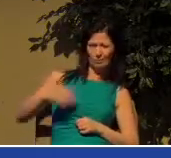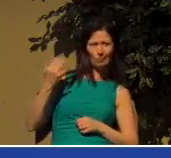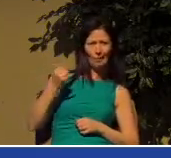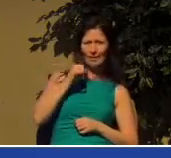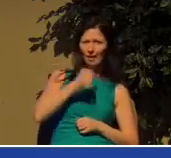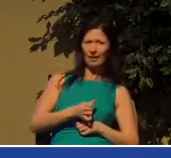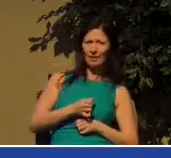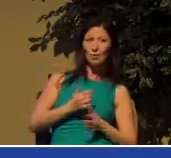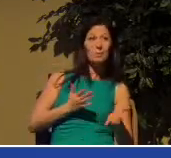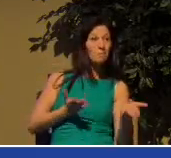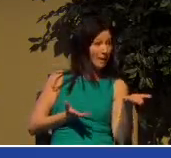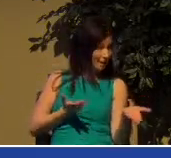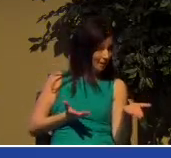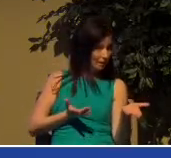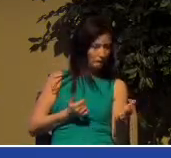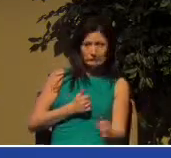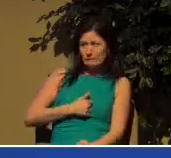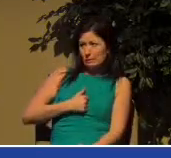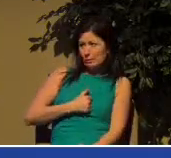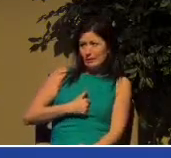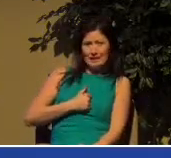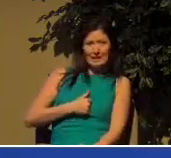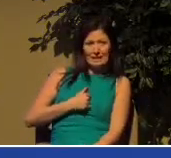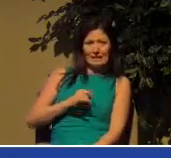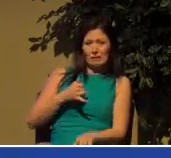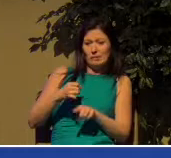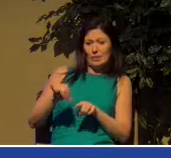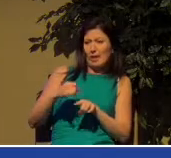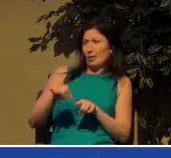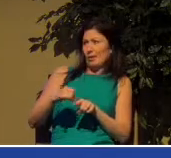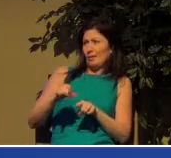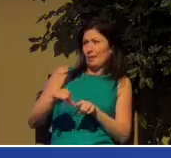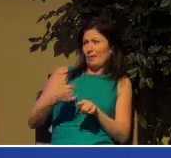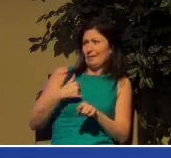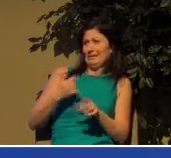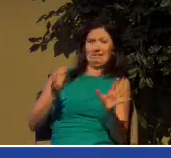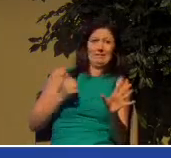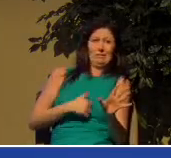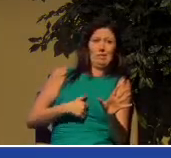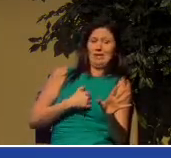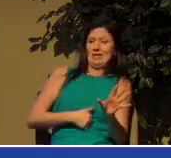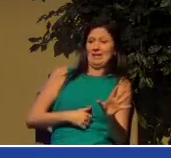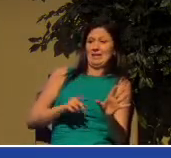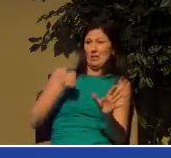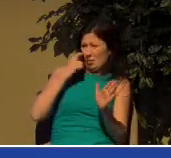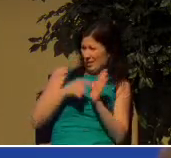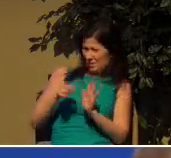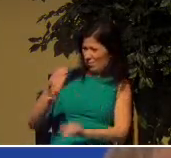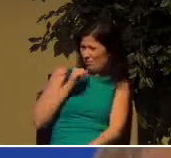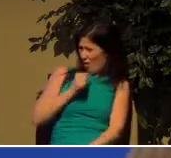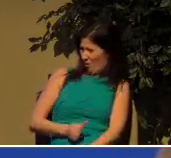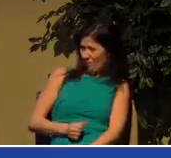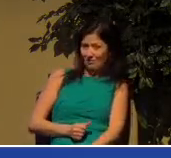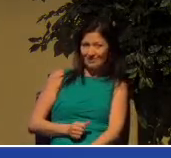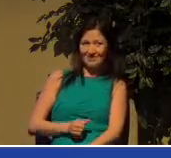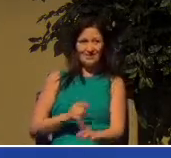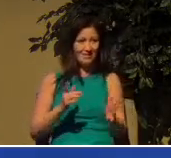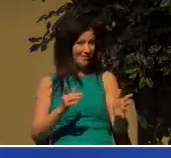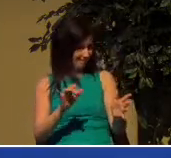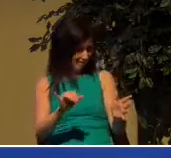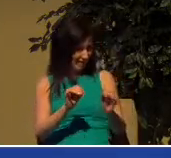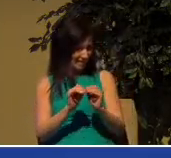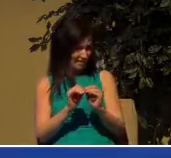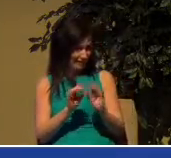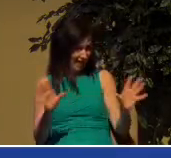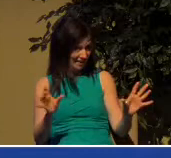or apologize because they know you don't join them. And when you're the light of the world, your